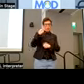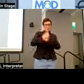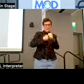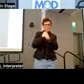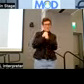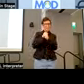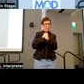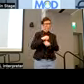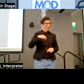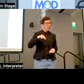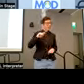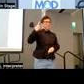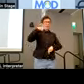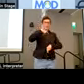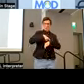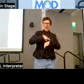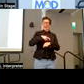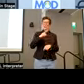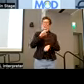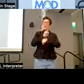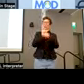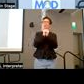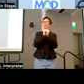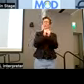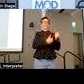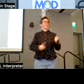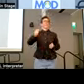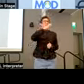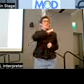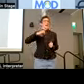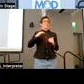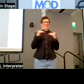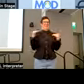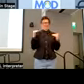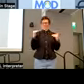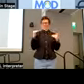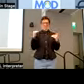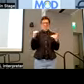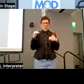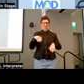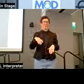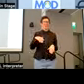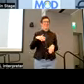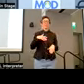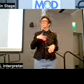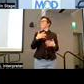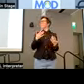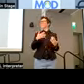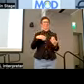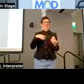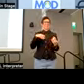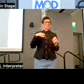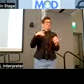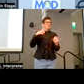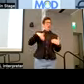haven't had the opportunity to work with many cabinet level people. I haven't been at a point where they would